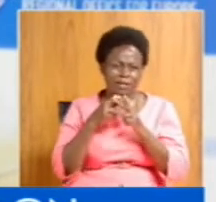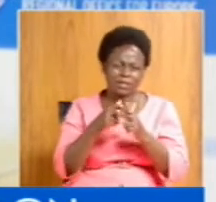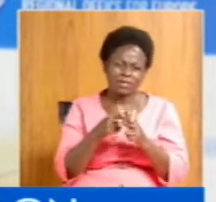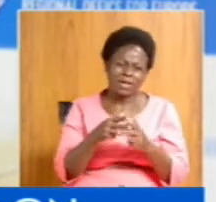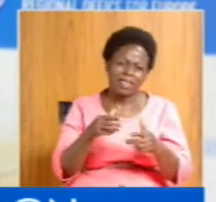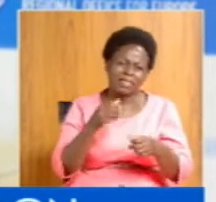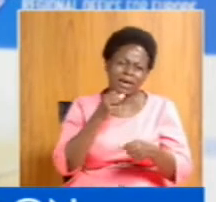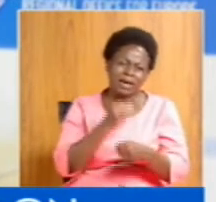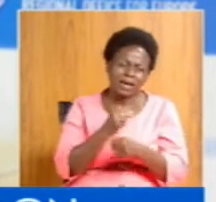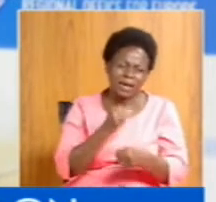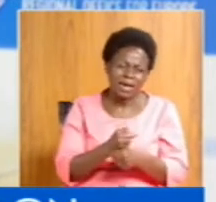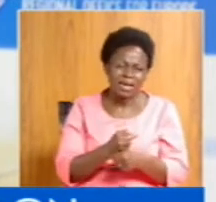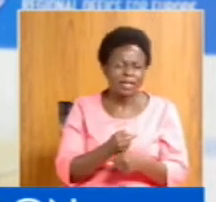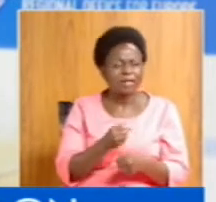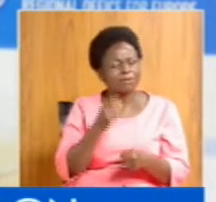little girl